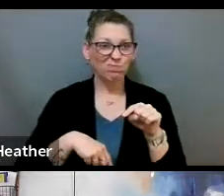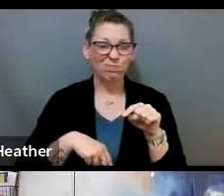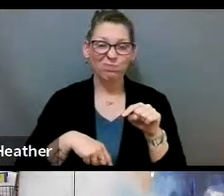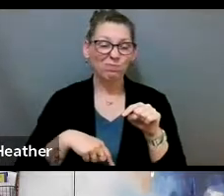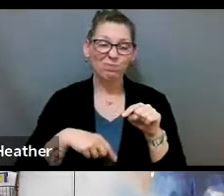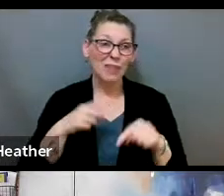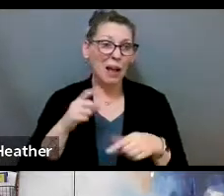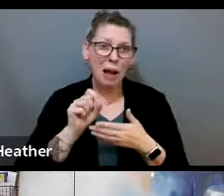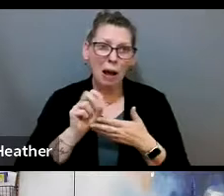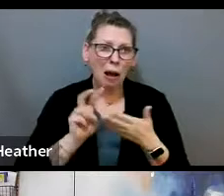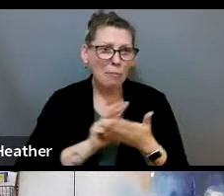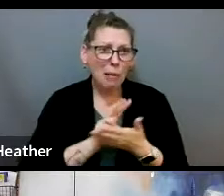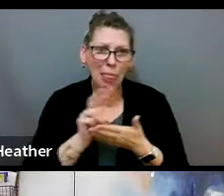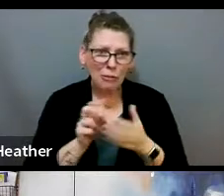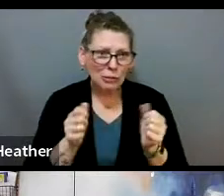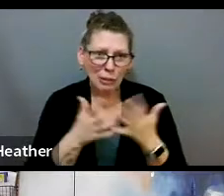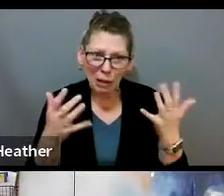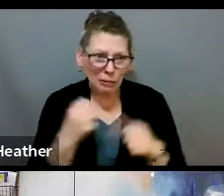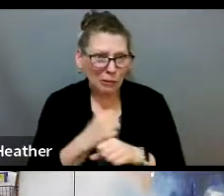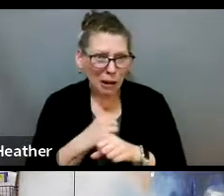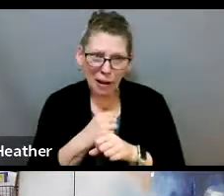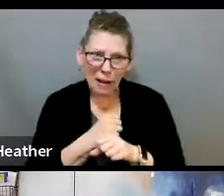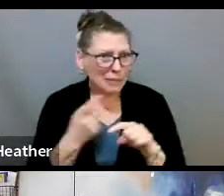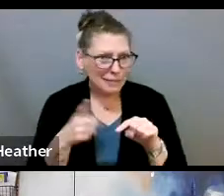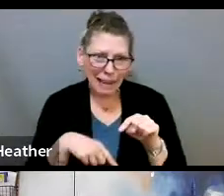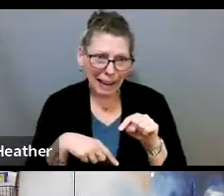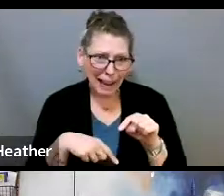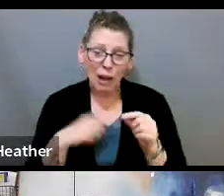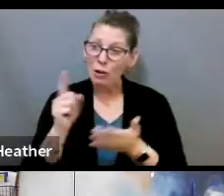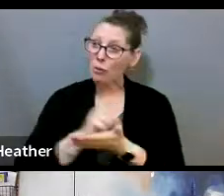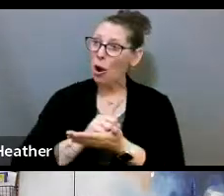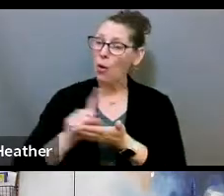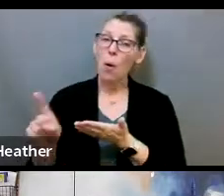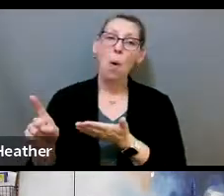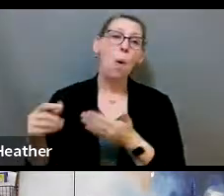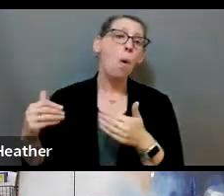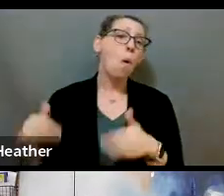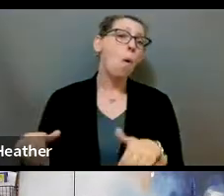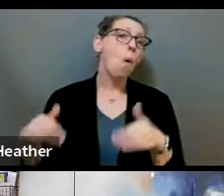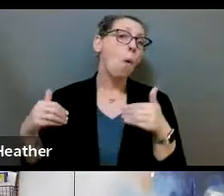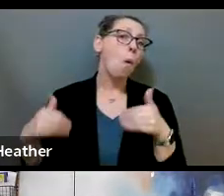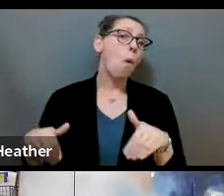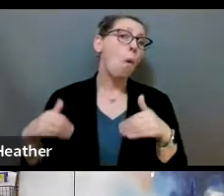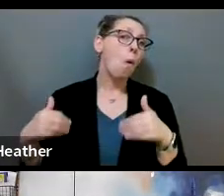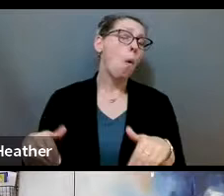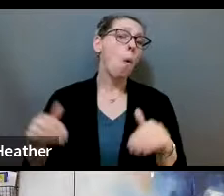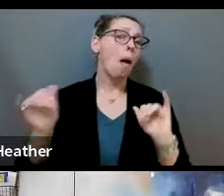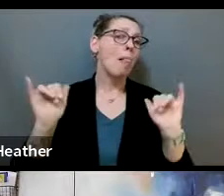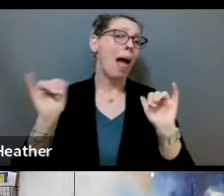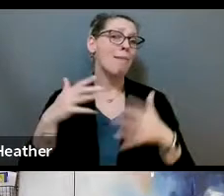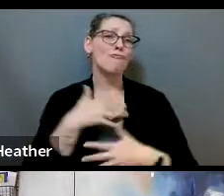couple of hours without coffee, so a whole week would be worse than a prison sentence for me.